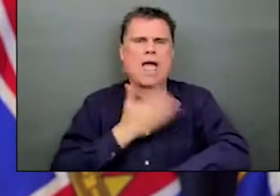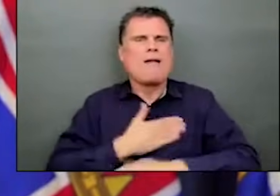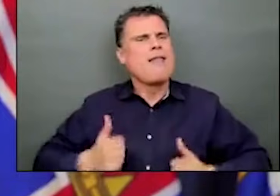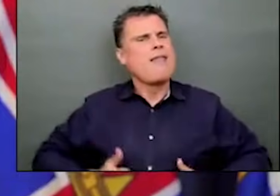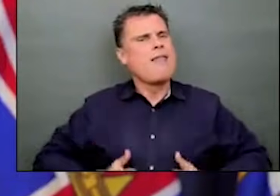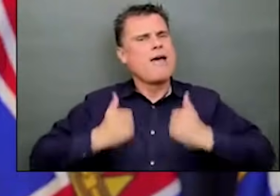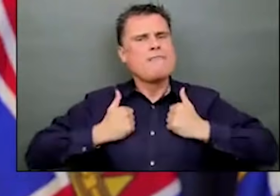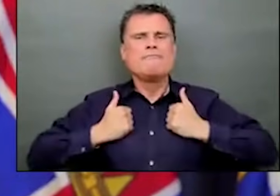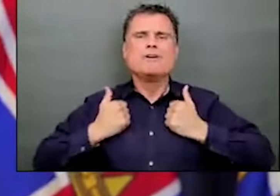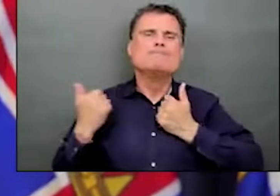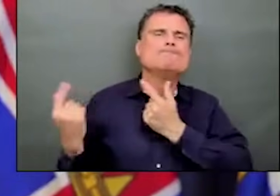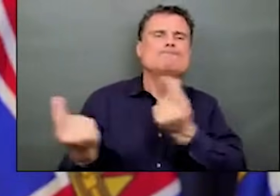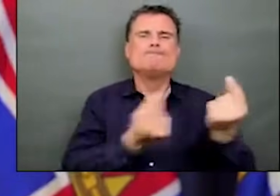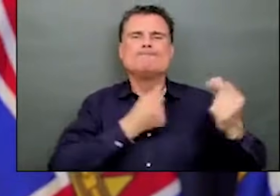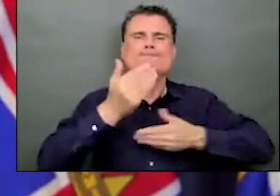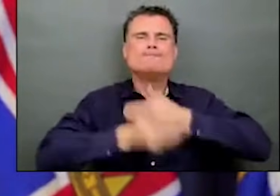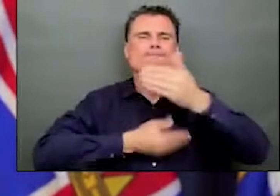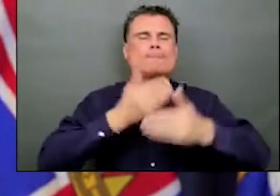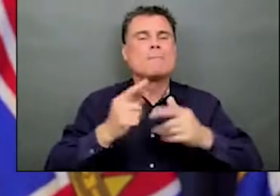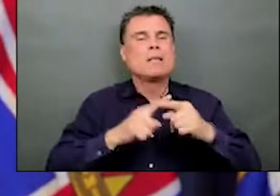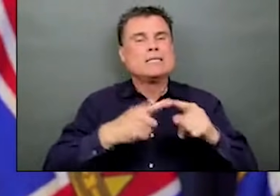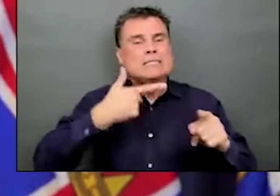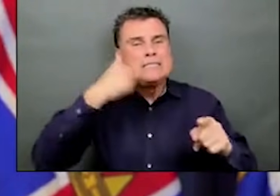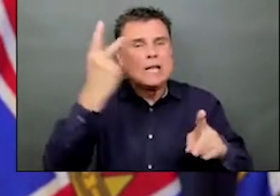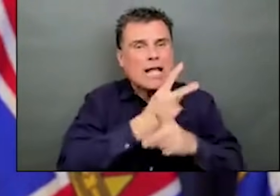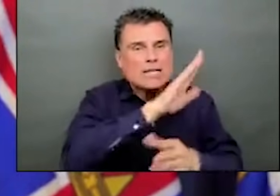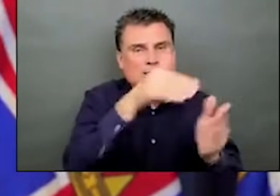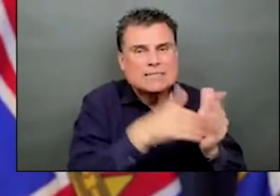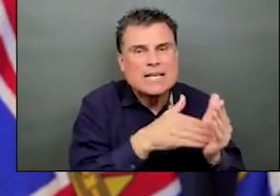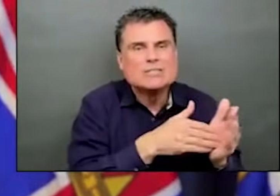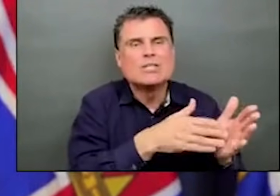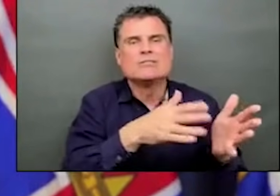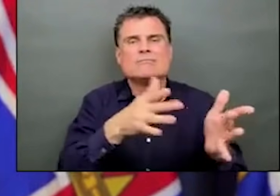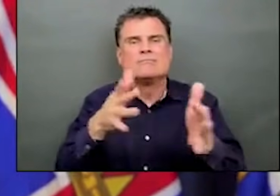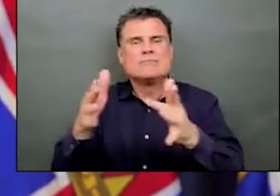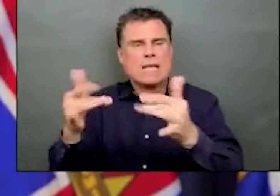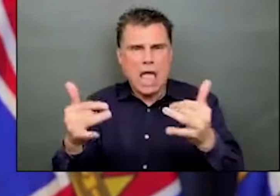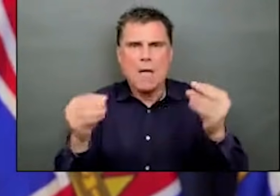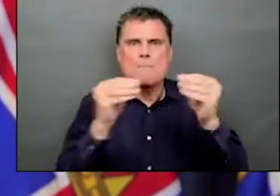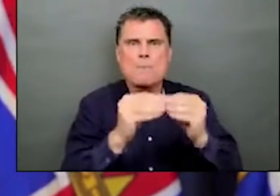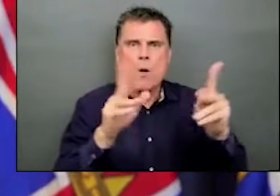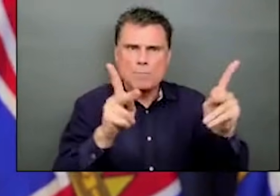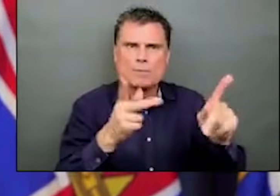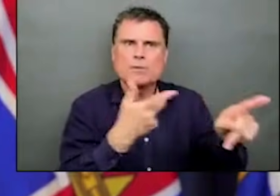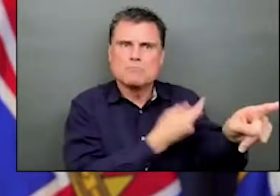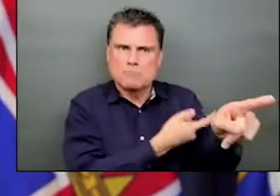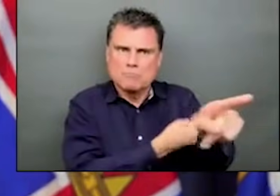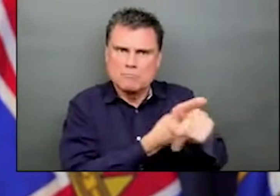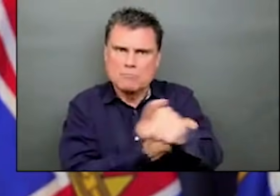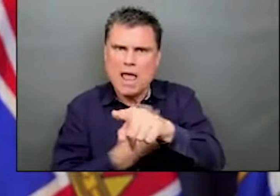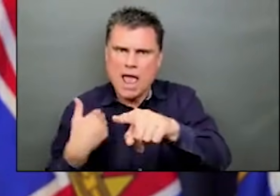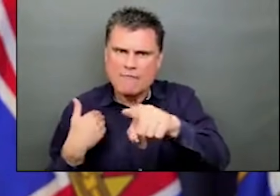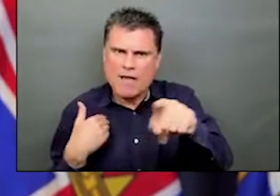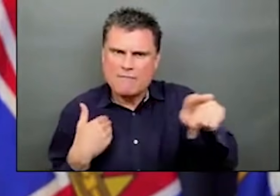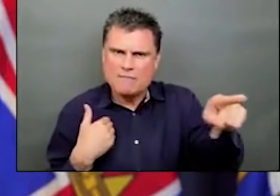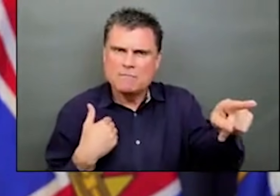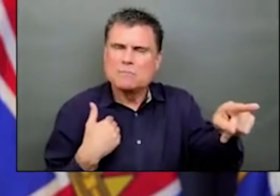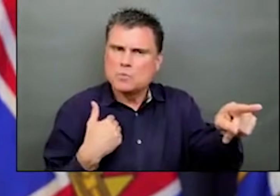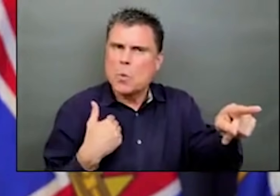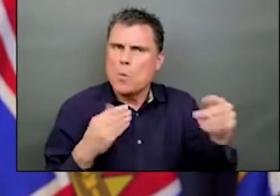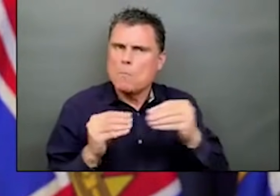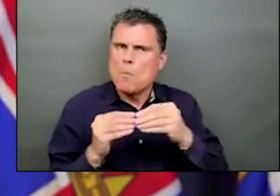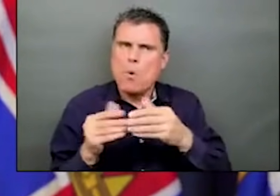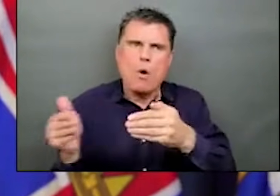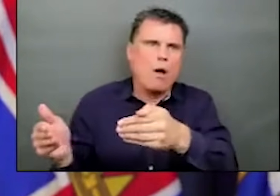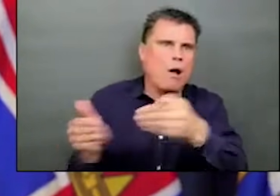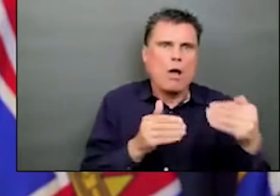in long-term care now that we have so many people protected there. So that will happen sooner rather than later. And then we can look